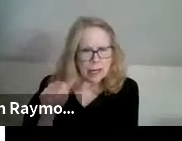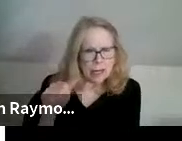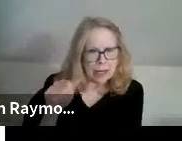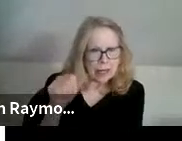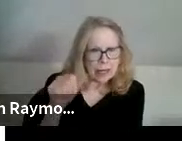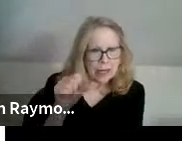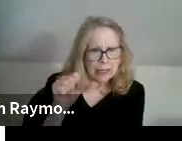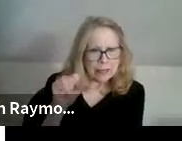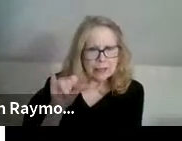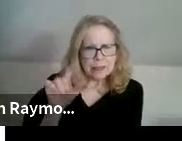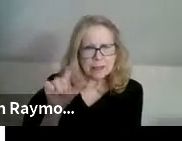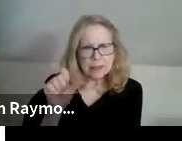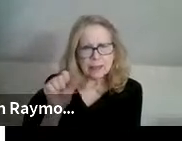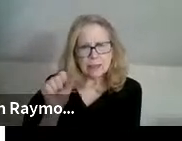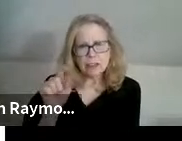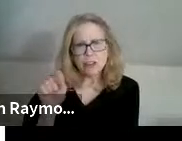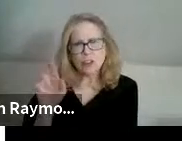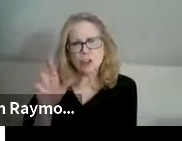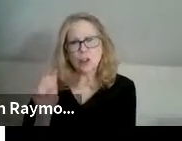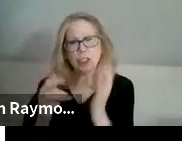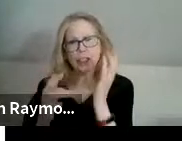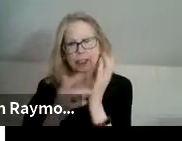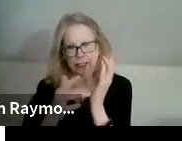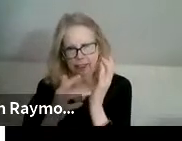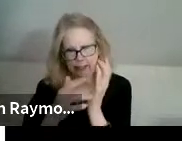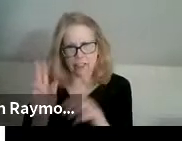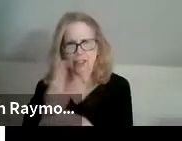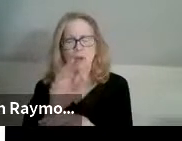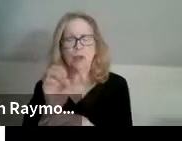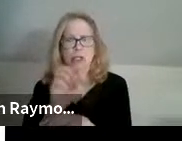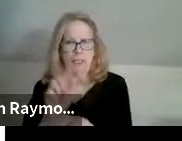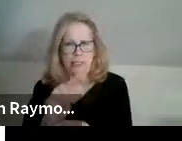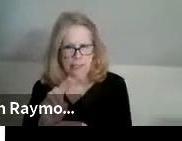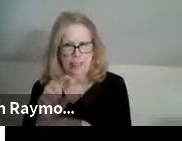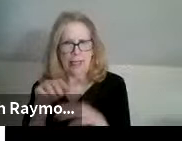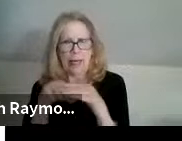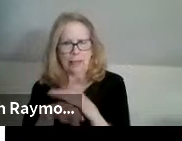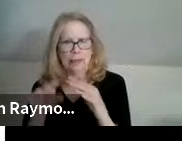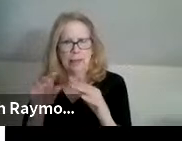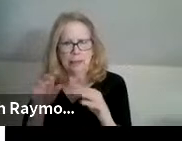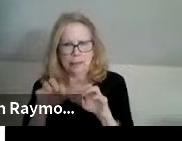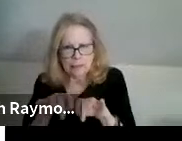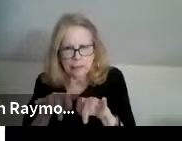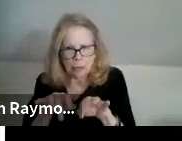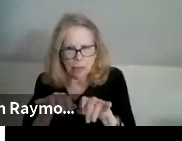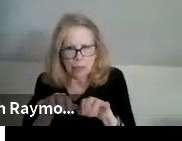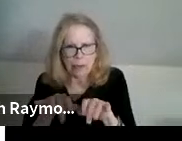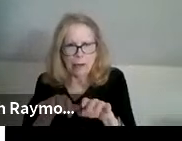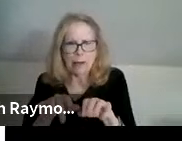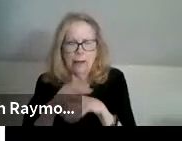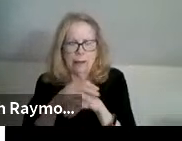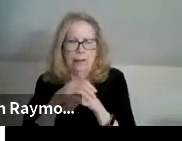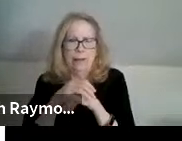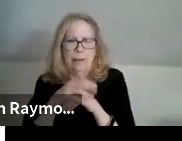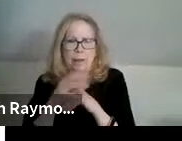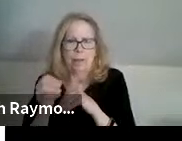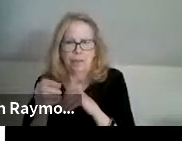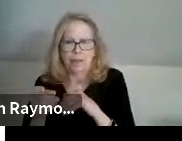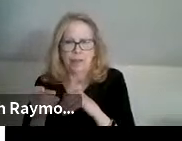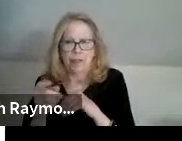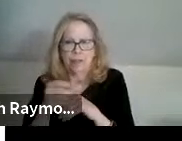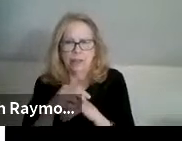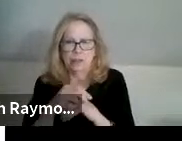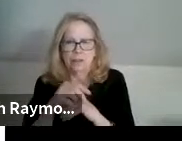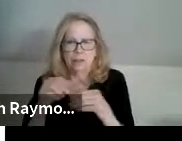they use the easy access keyboard, and they even have one on their homepage of the global entry kiosk on their frequently asked questions page.